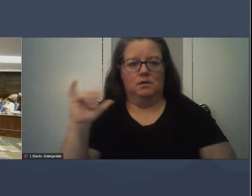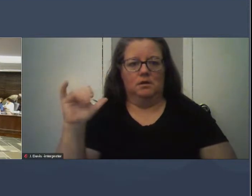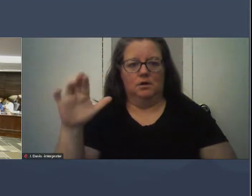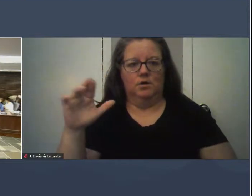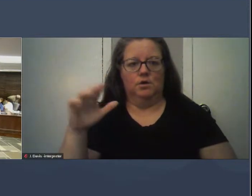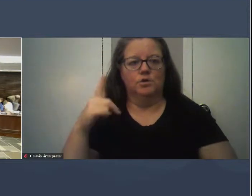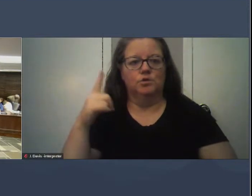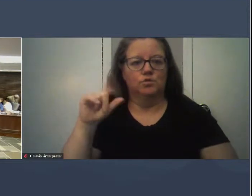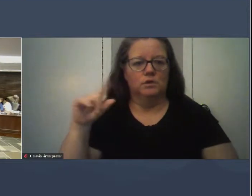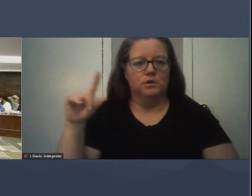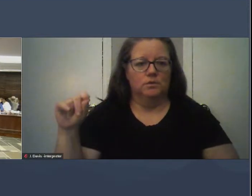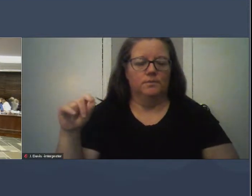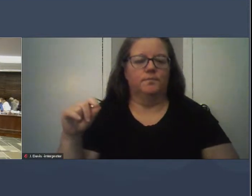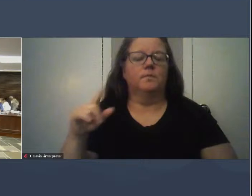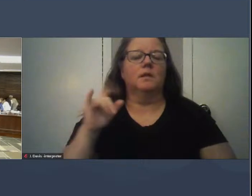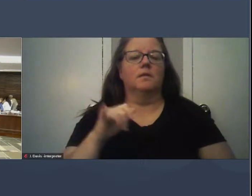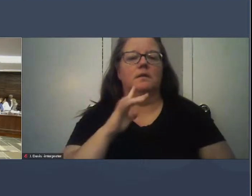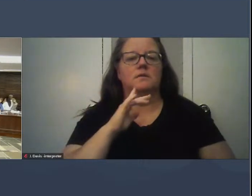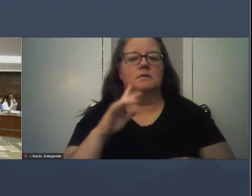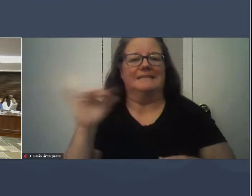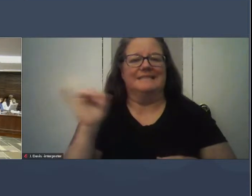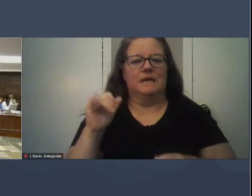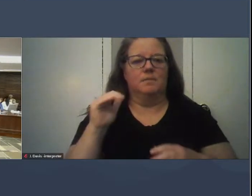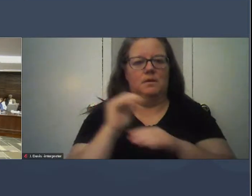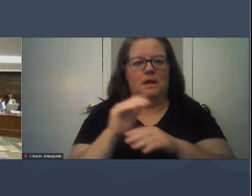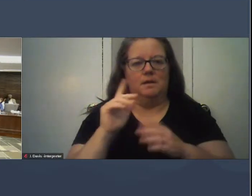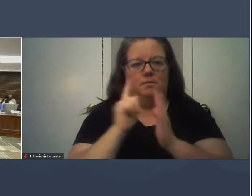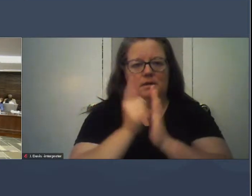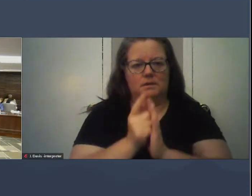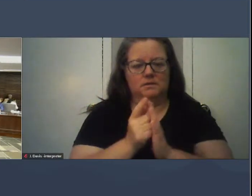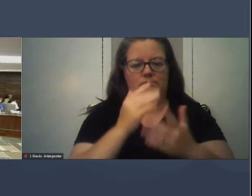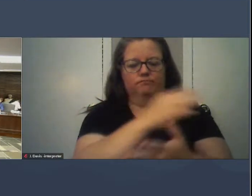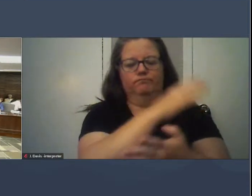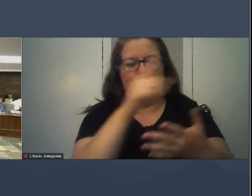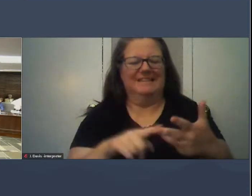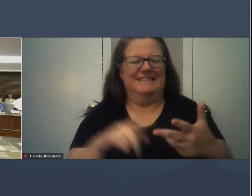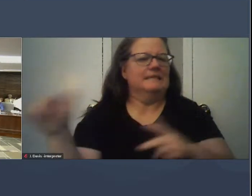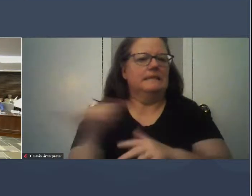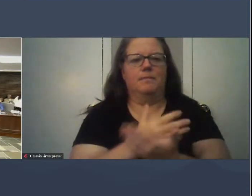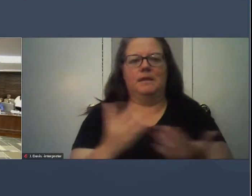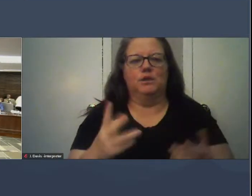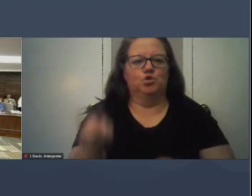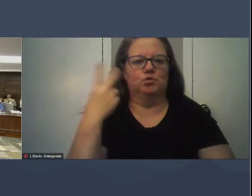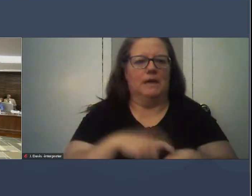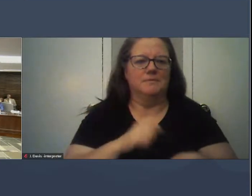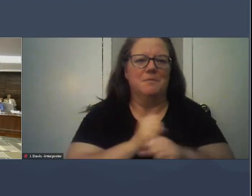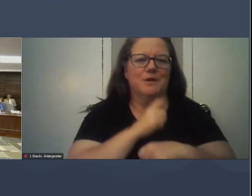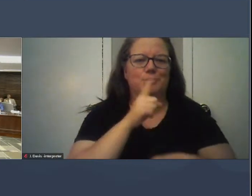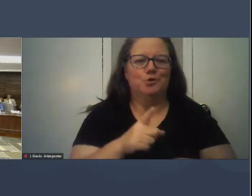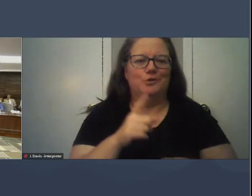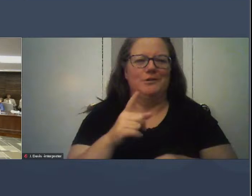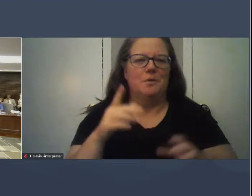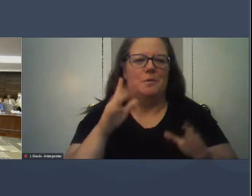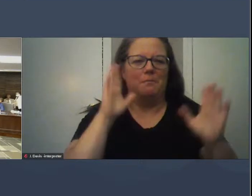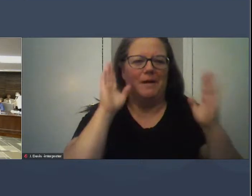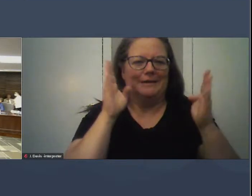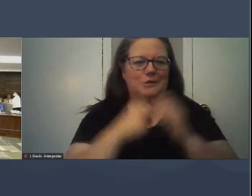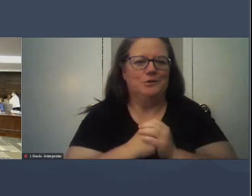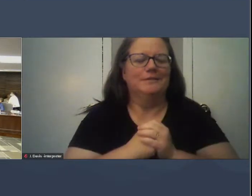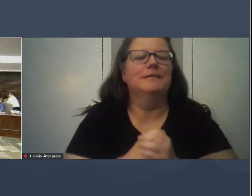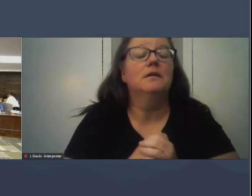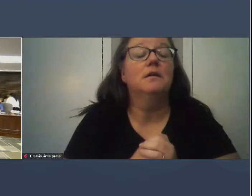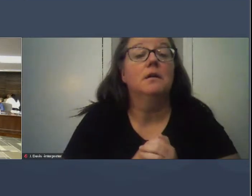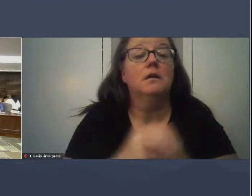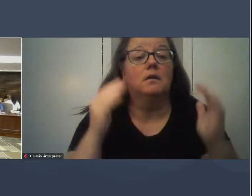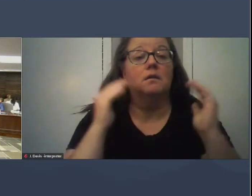districts sponsored by the administration. Express for same night minutes. Those did the same thing twice. Sorry, make sure y'all were paying attention. Item 46 is a